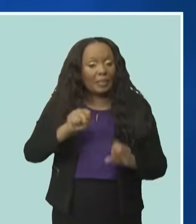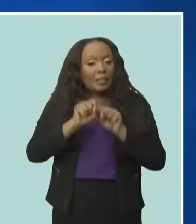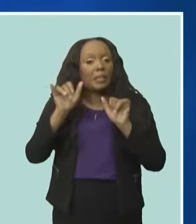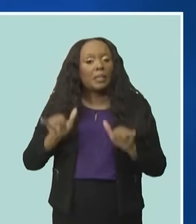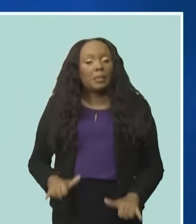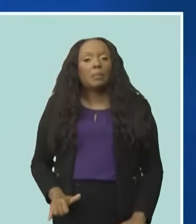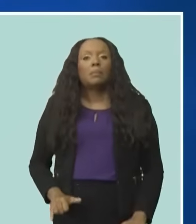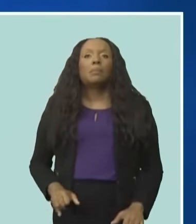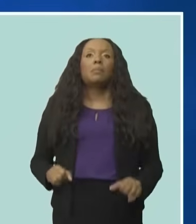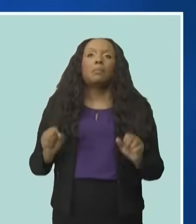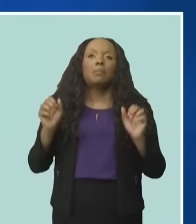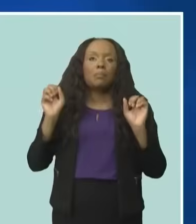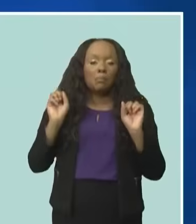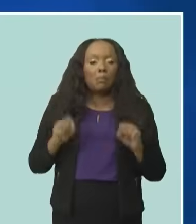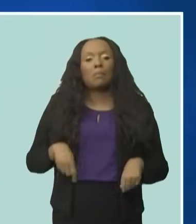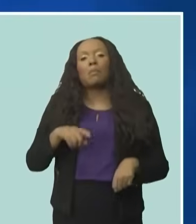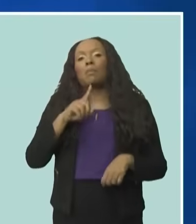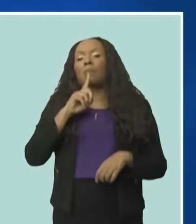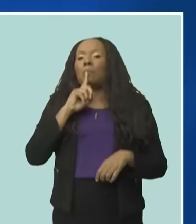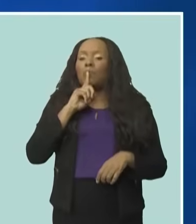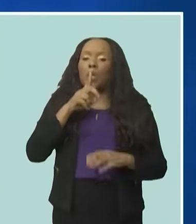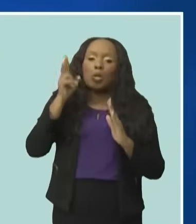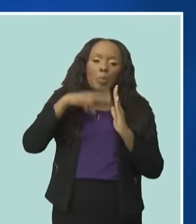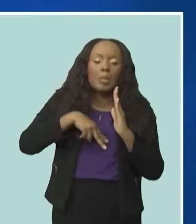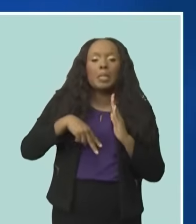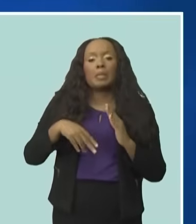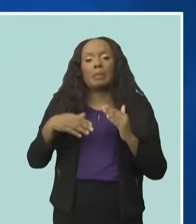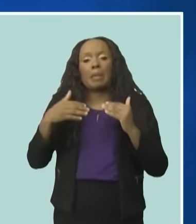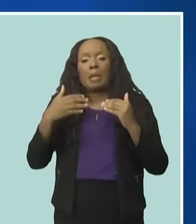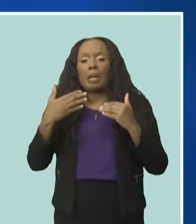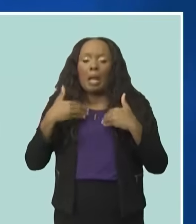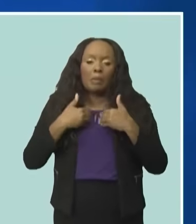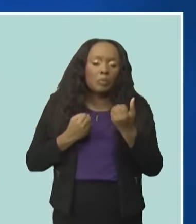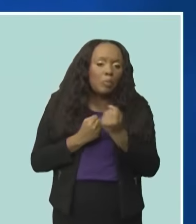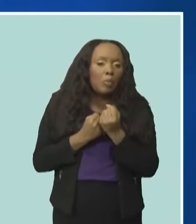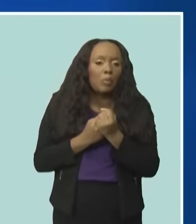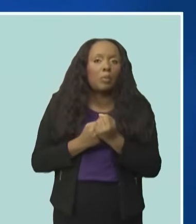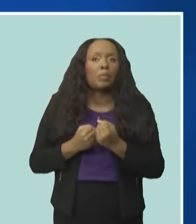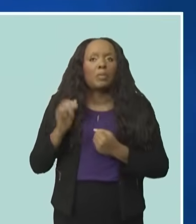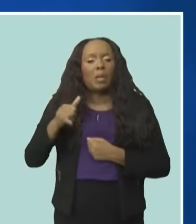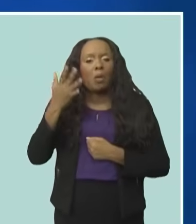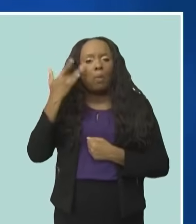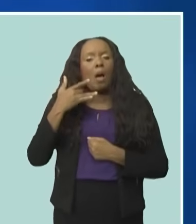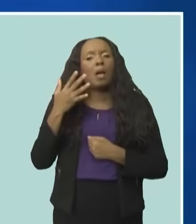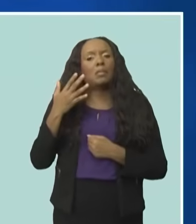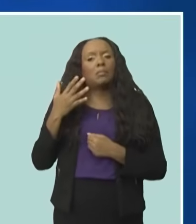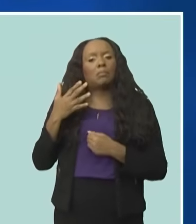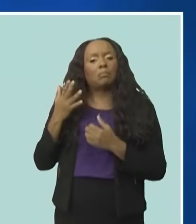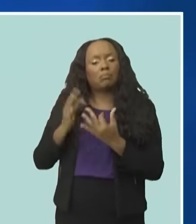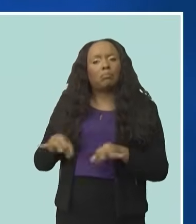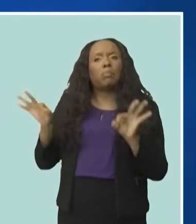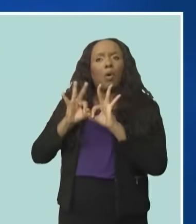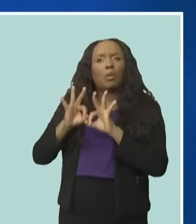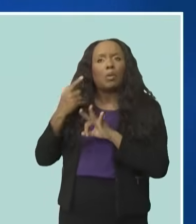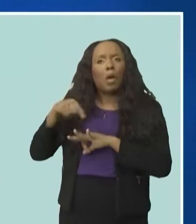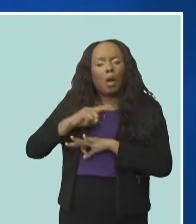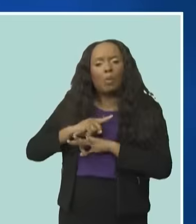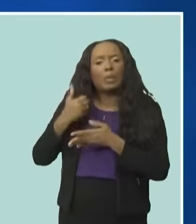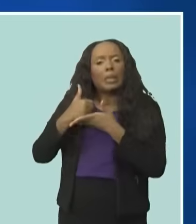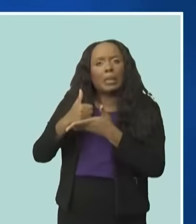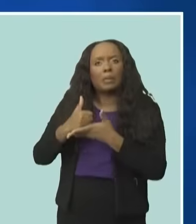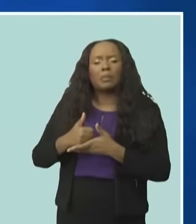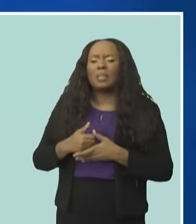tools necessary for support. And that is why these interventions are so key. So I don't support the idea that it is